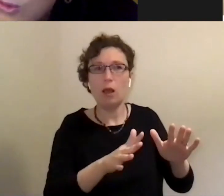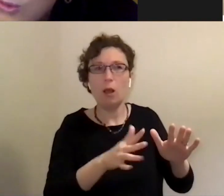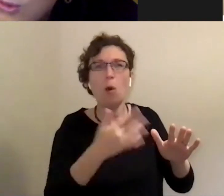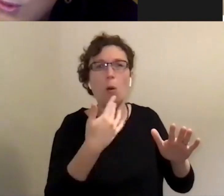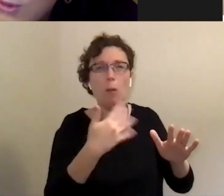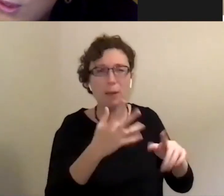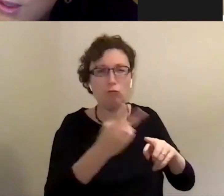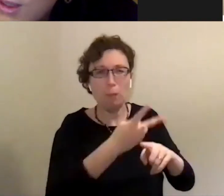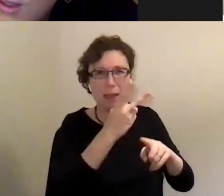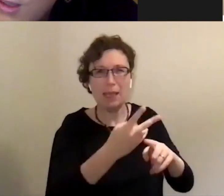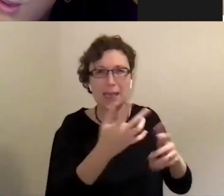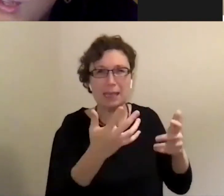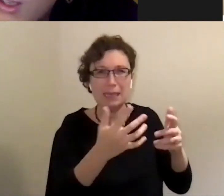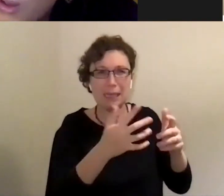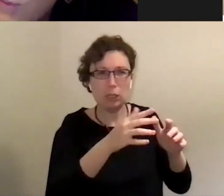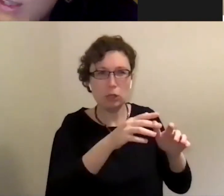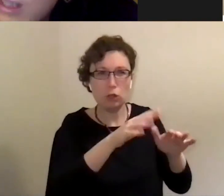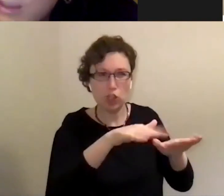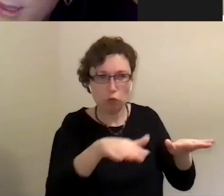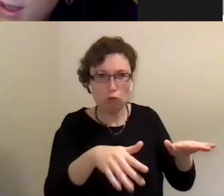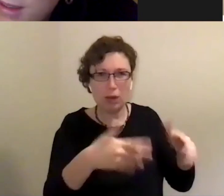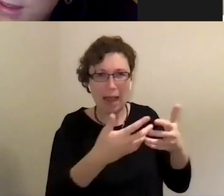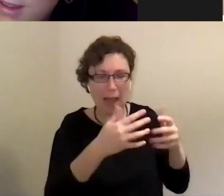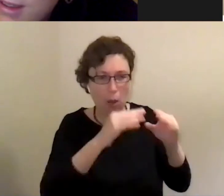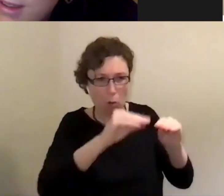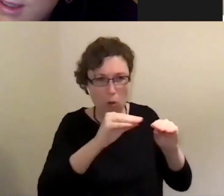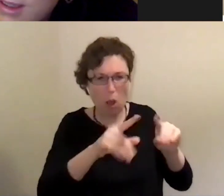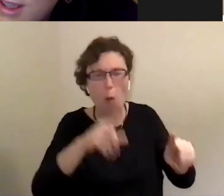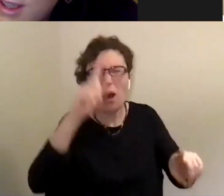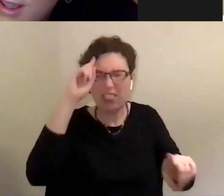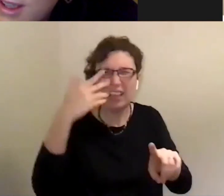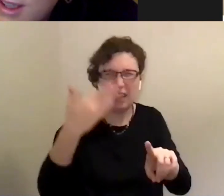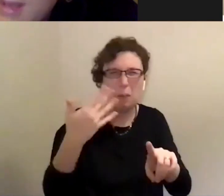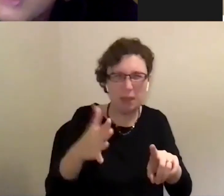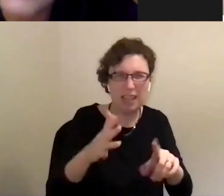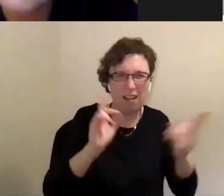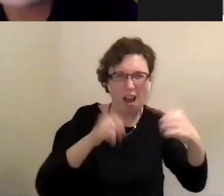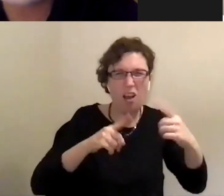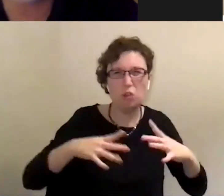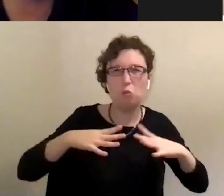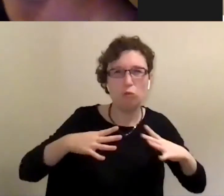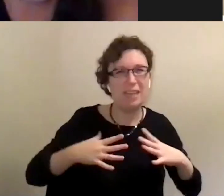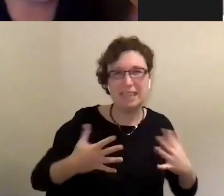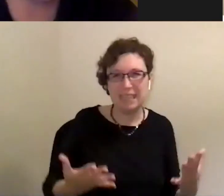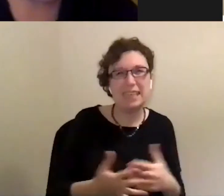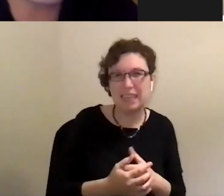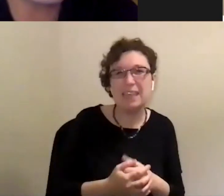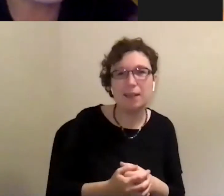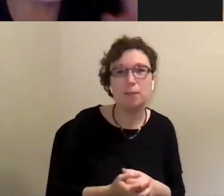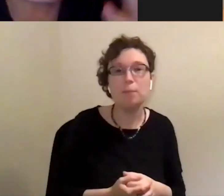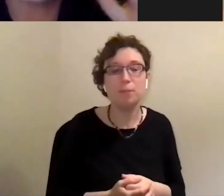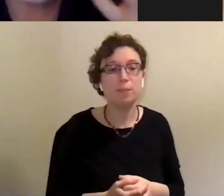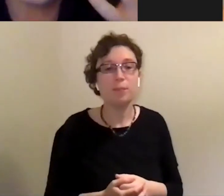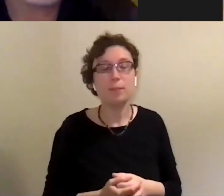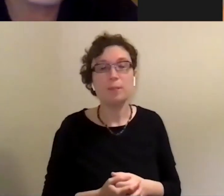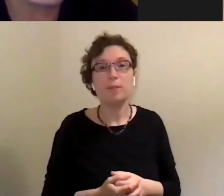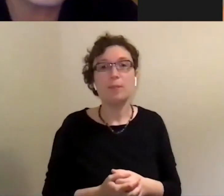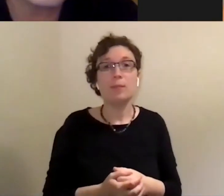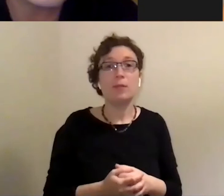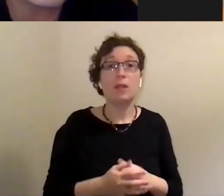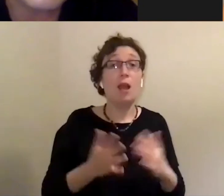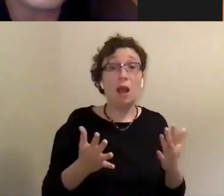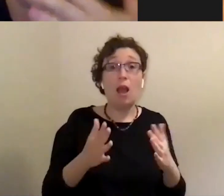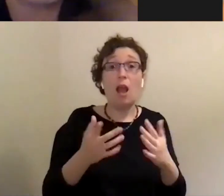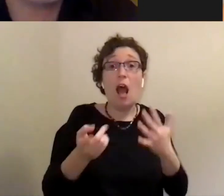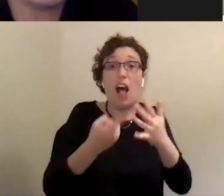schools? No, I think a lot of this has been answered. And just kind of messages, just